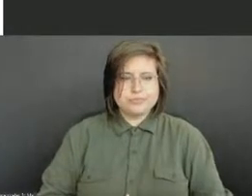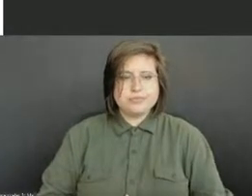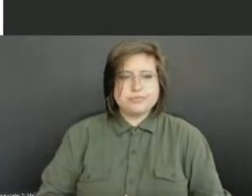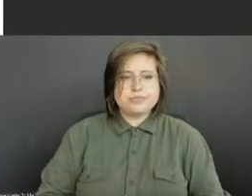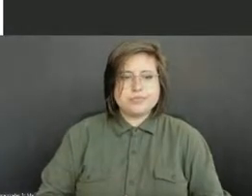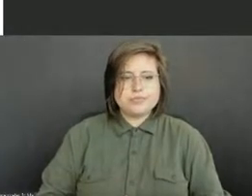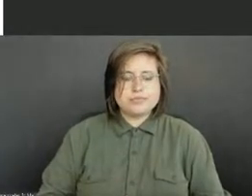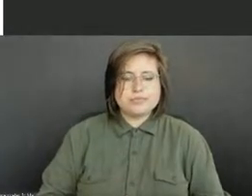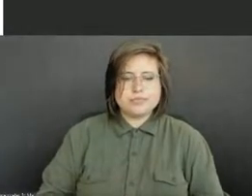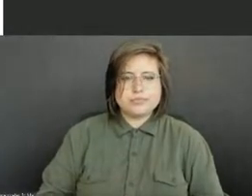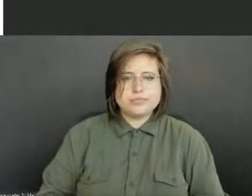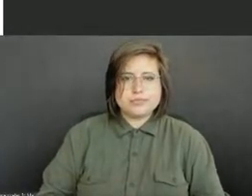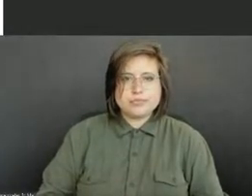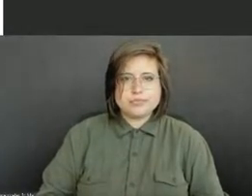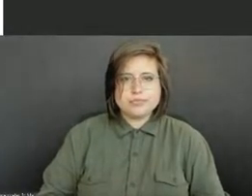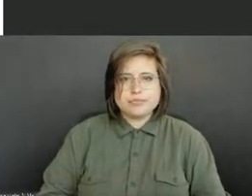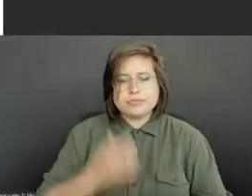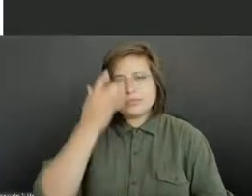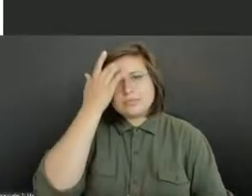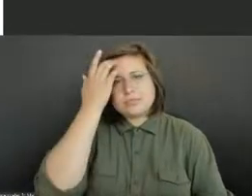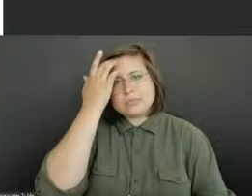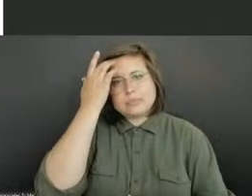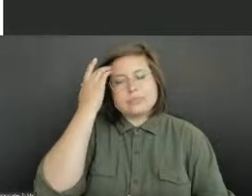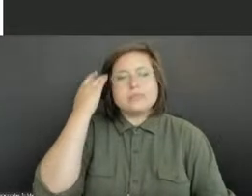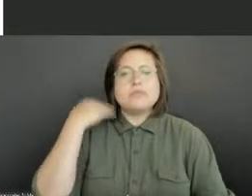So this slide is really about